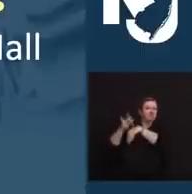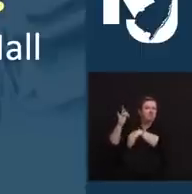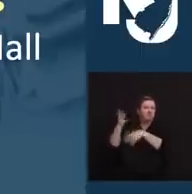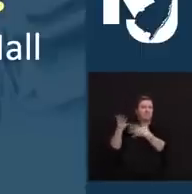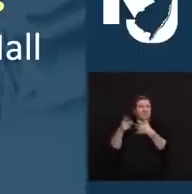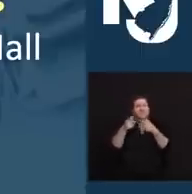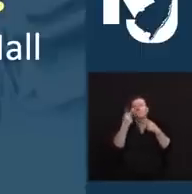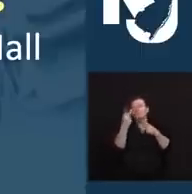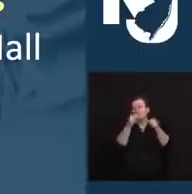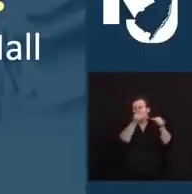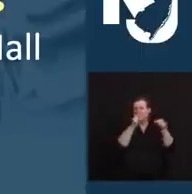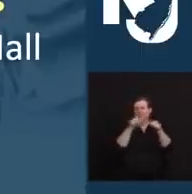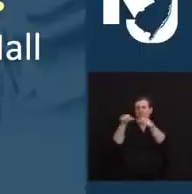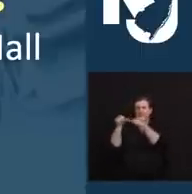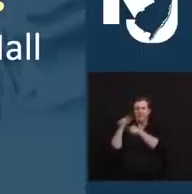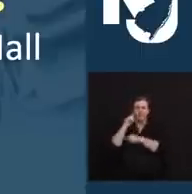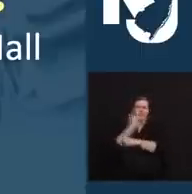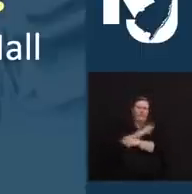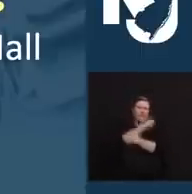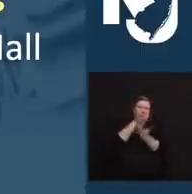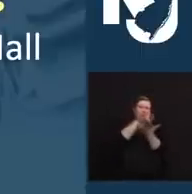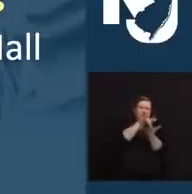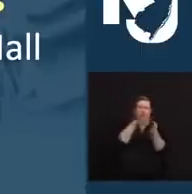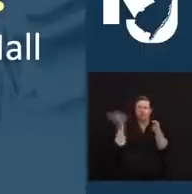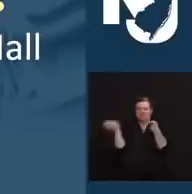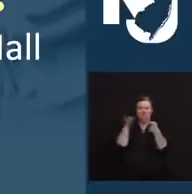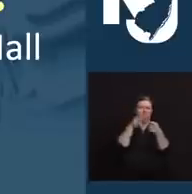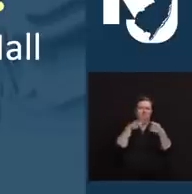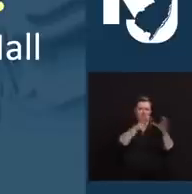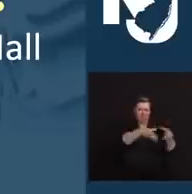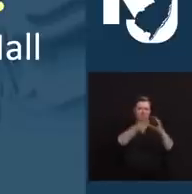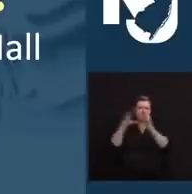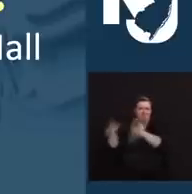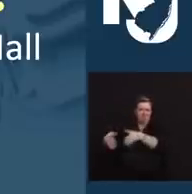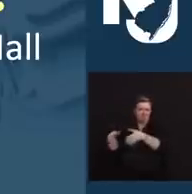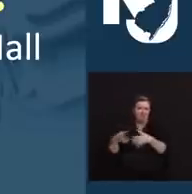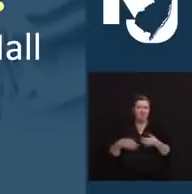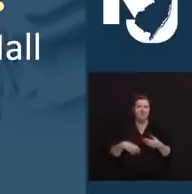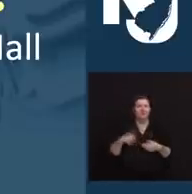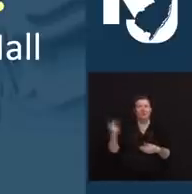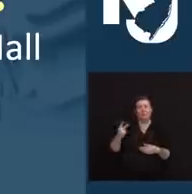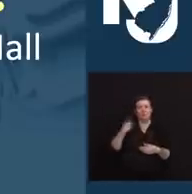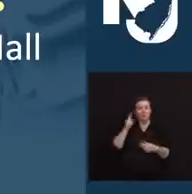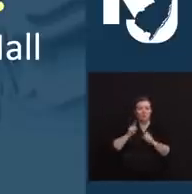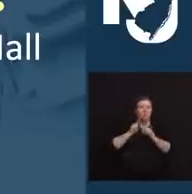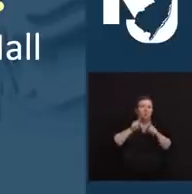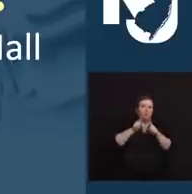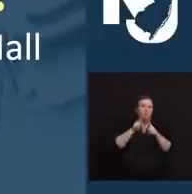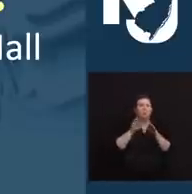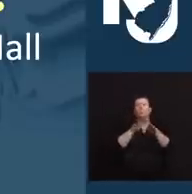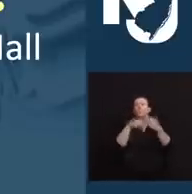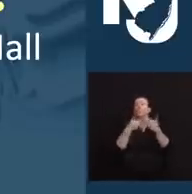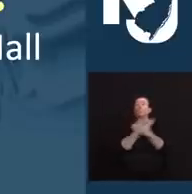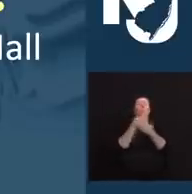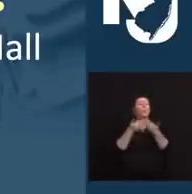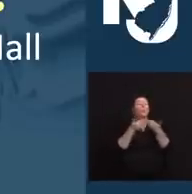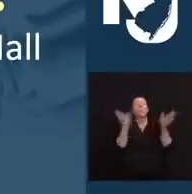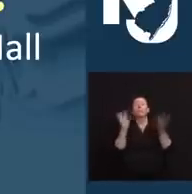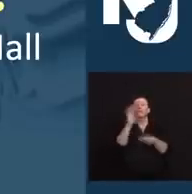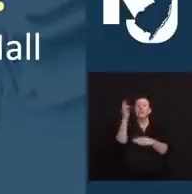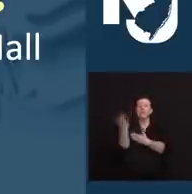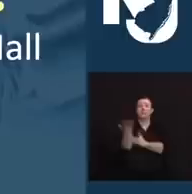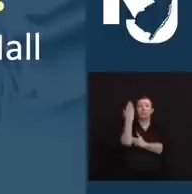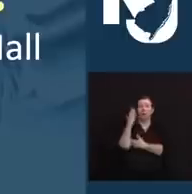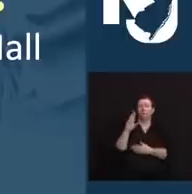you're welcome to join us if you're in the neighborhood. We will start with a tour of the new vaccine mega site opening Friday morning at the